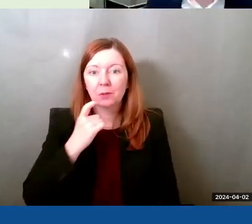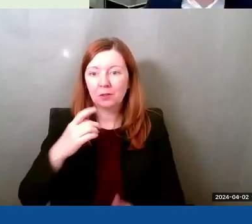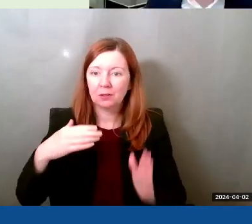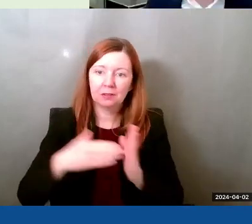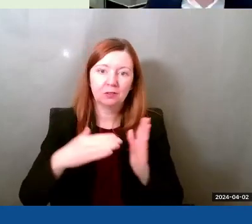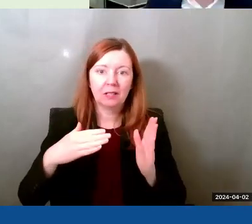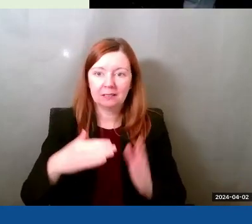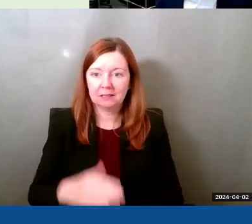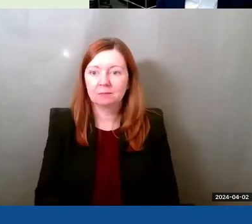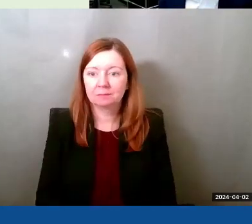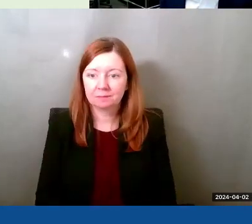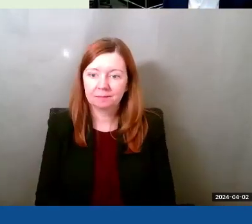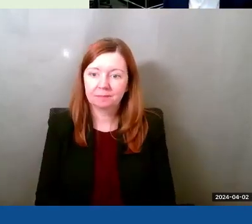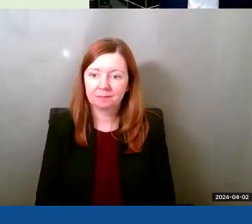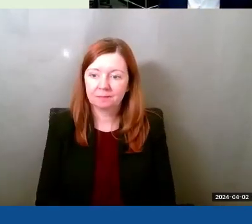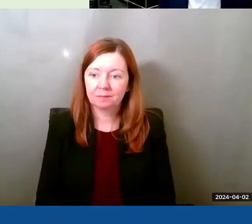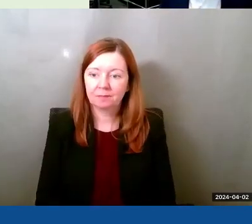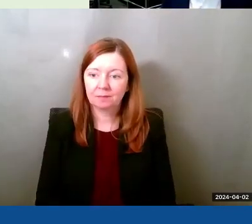here.